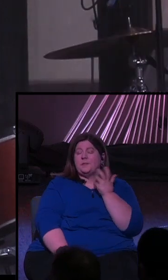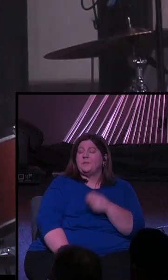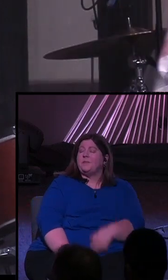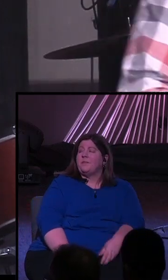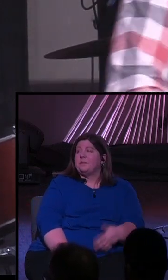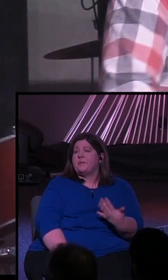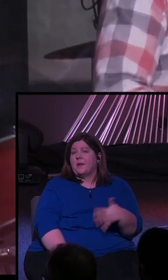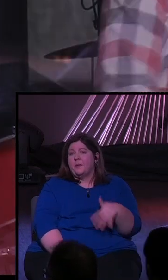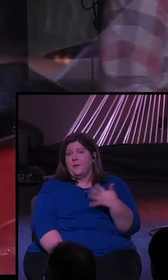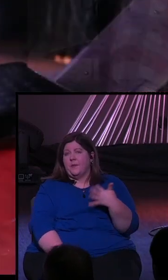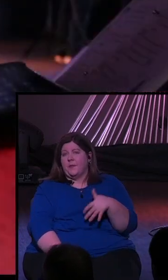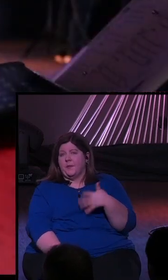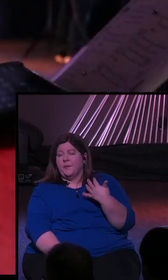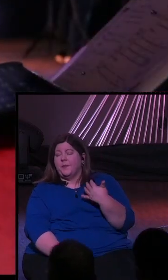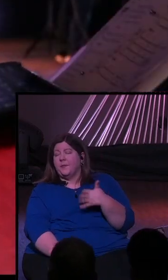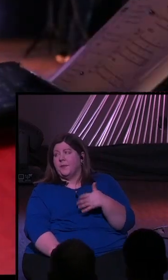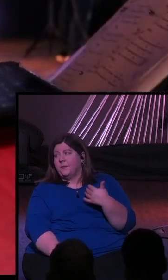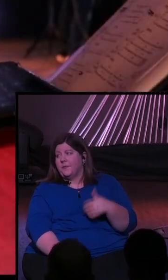Oh, oh,